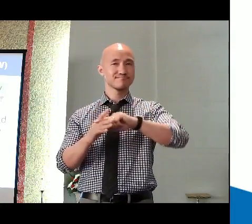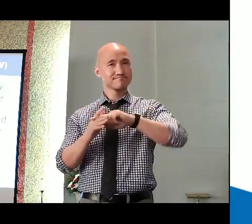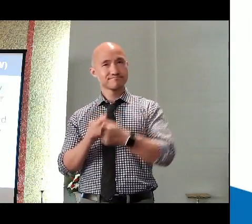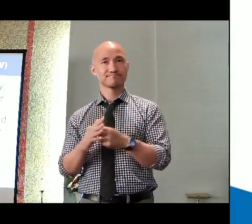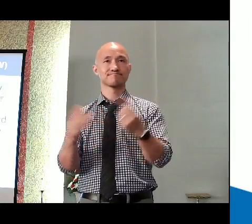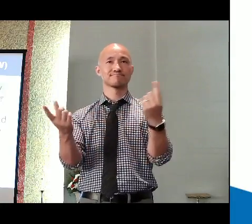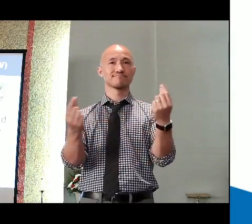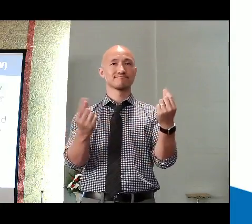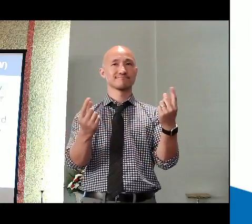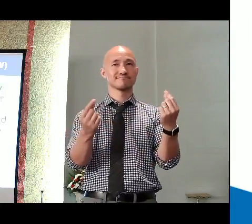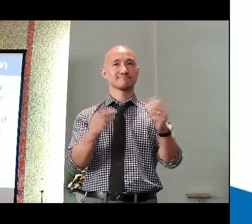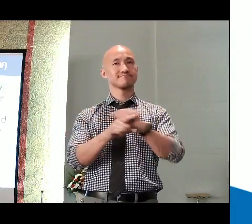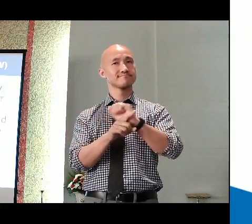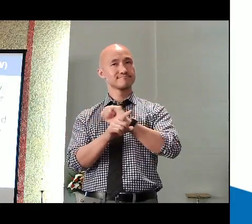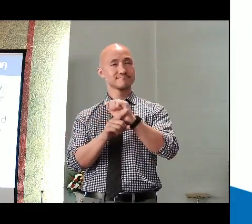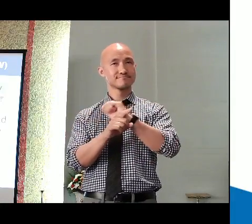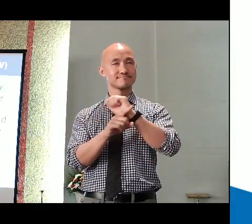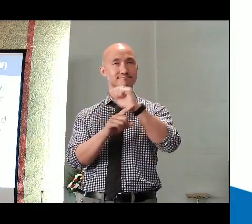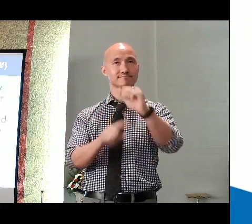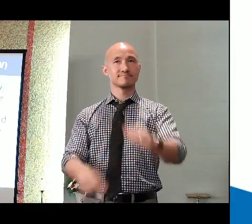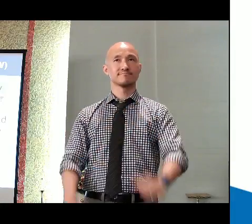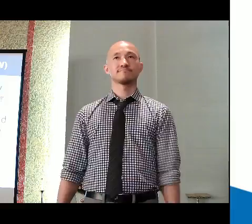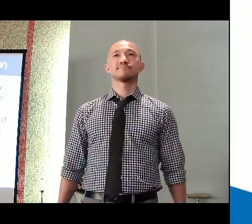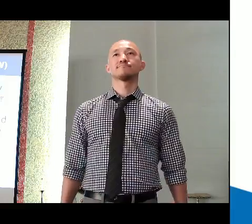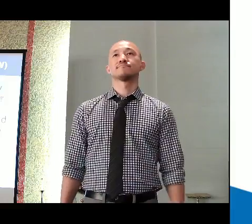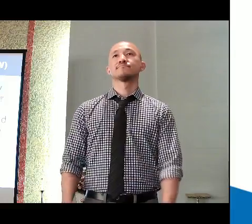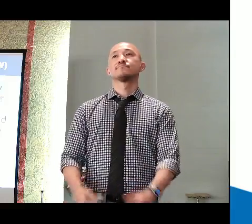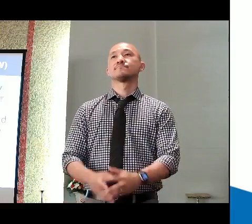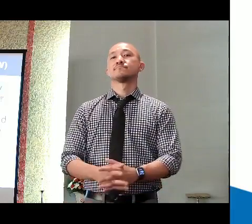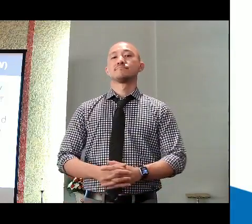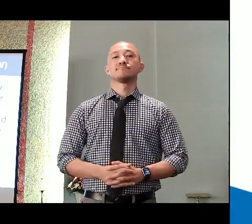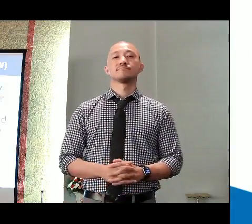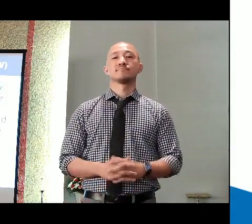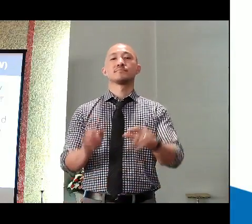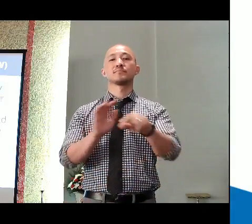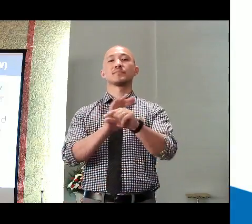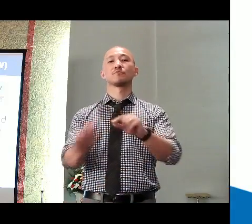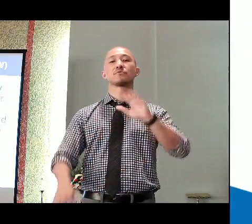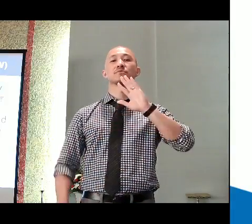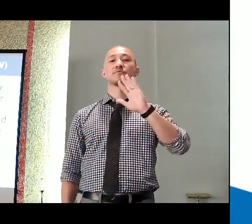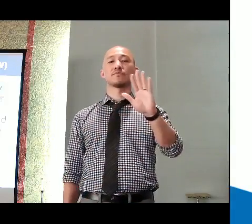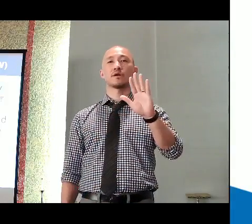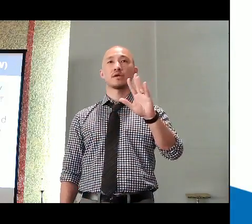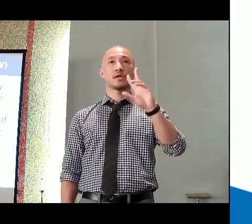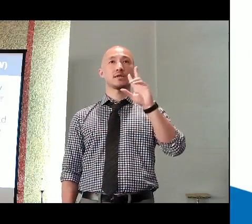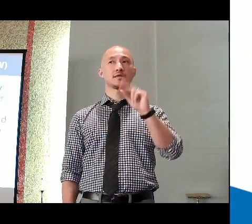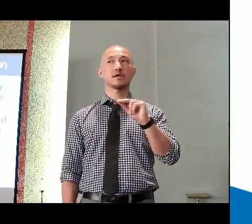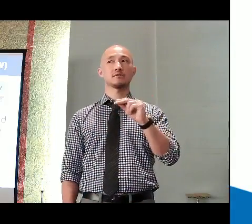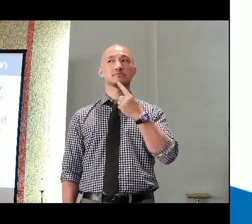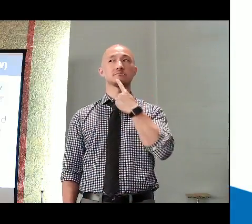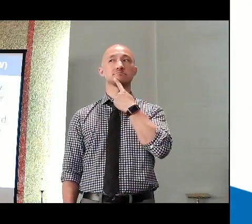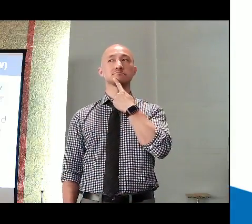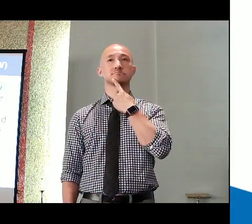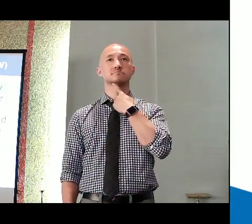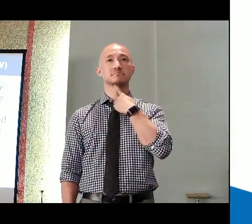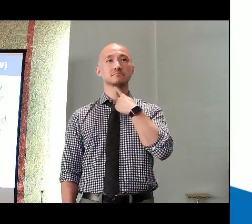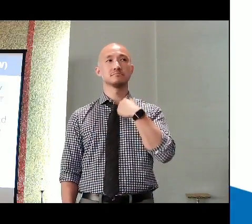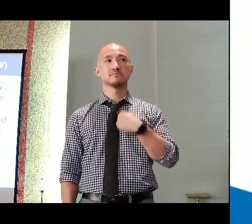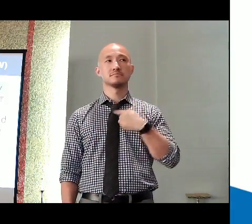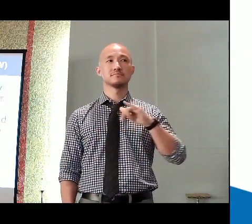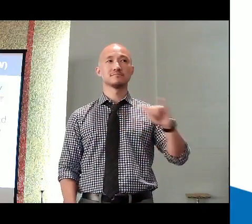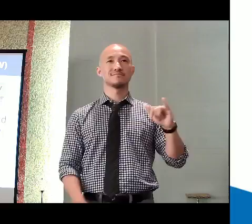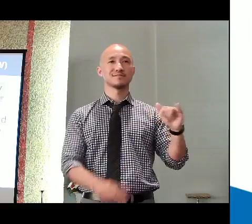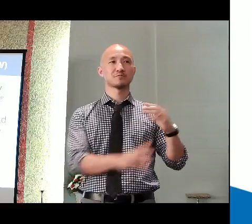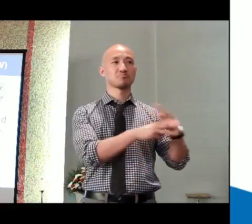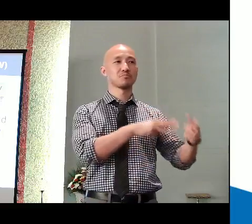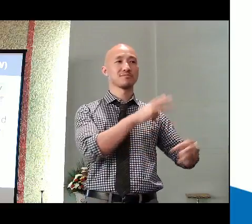you even have a home. Verse 5 says, not in the passionate, lustful way of the people who